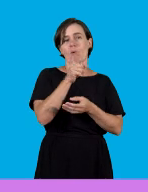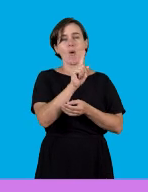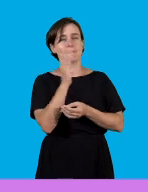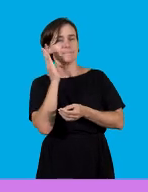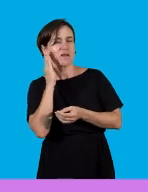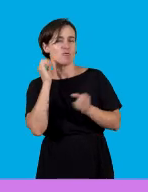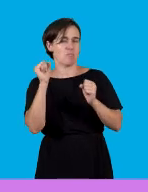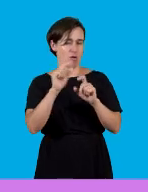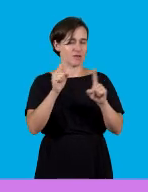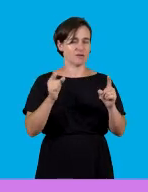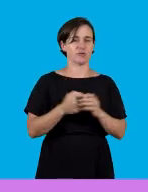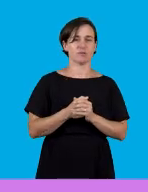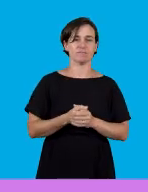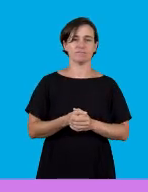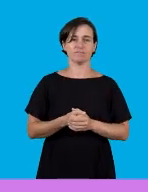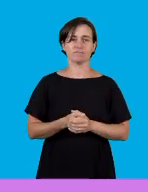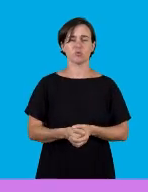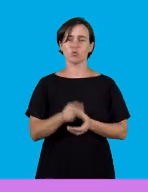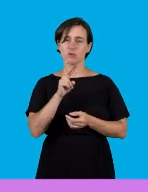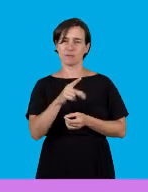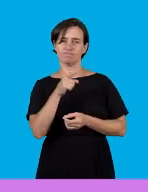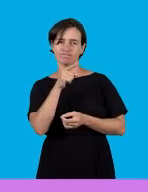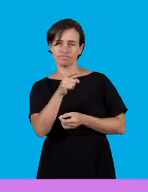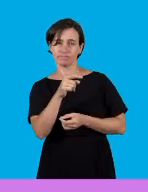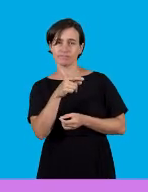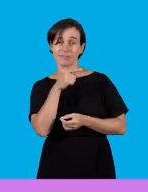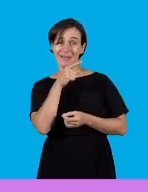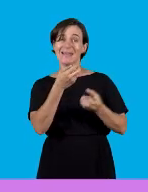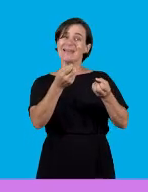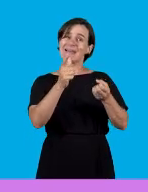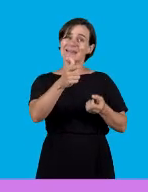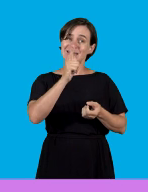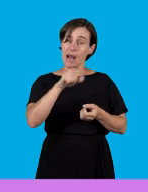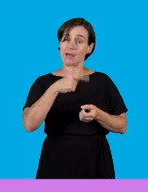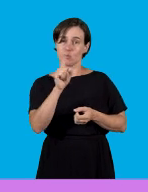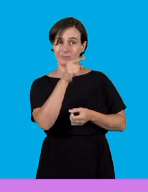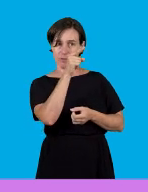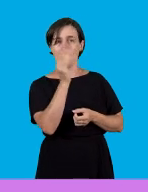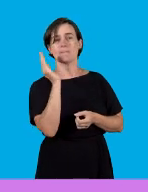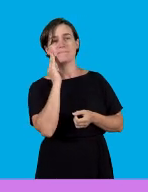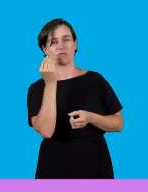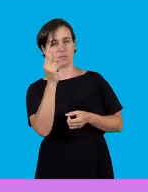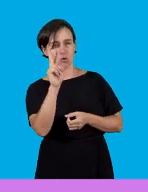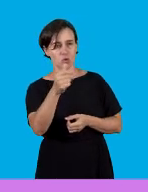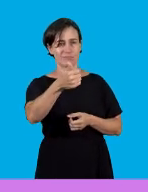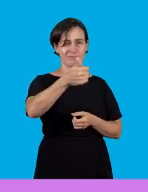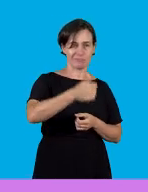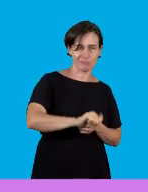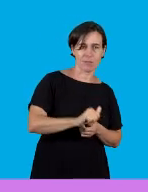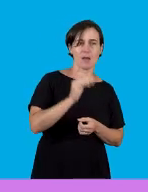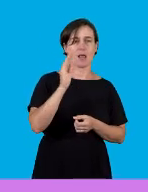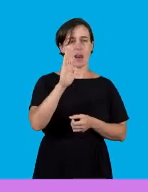this particular plan, luckily we are given the room designation. We are given that this is bedroom 2, this is the loft to bedroom 3, this is